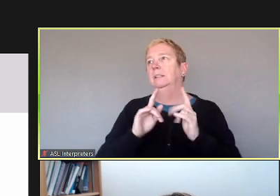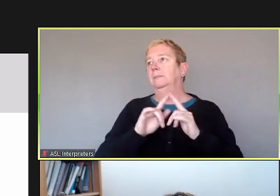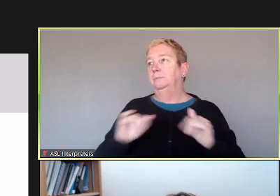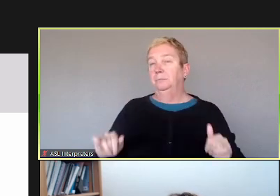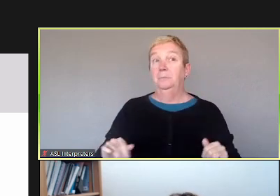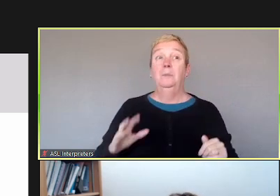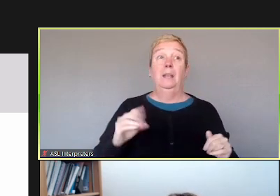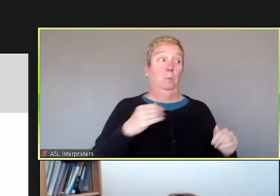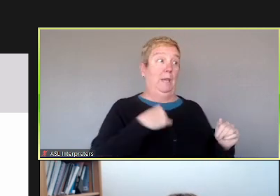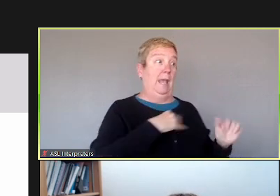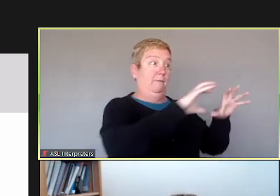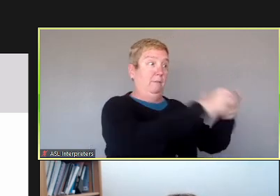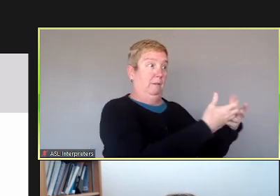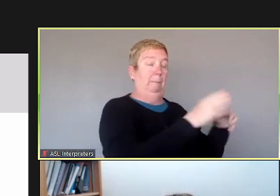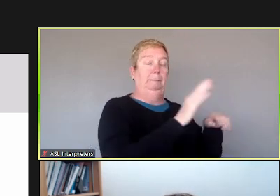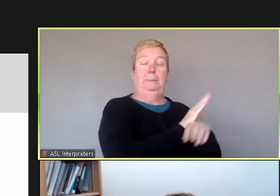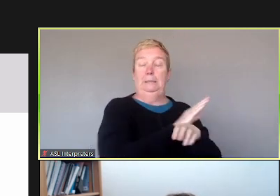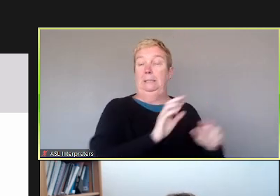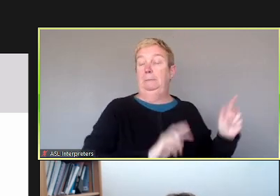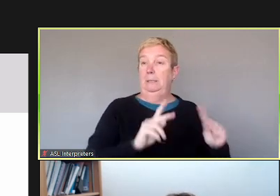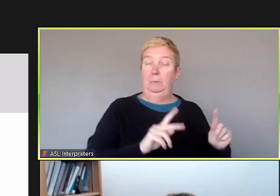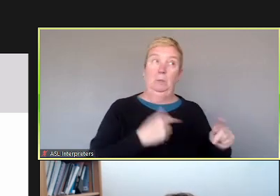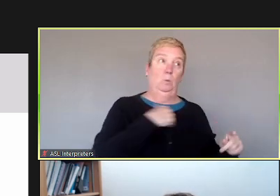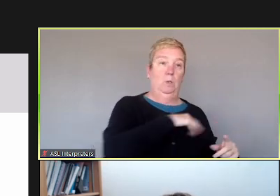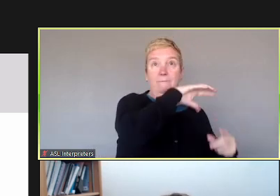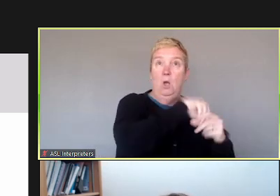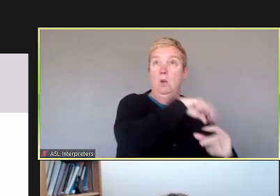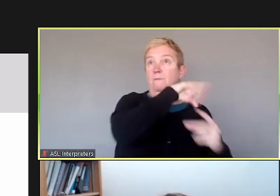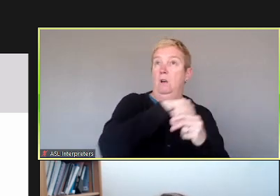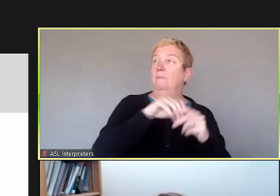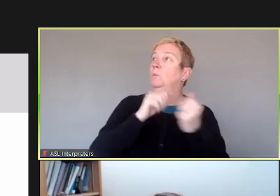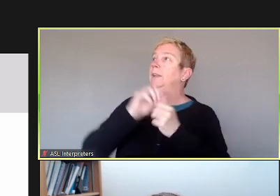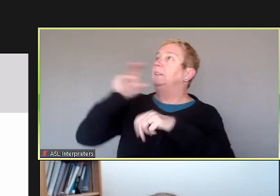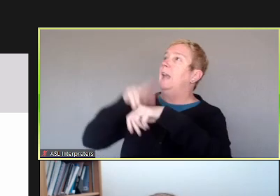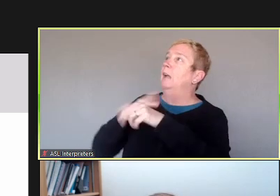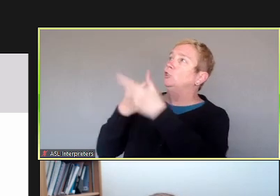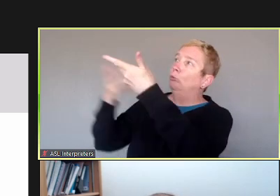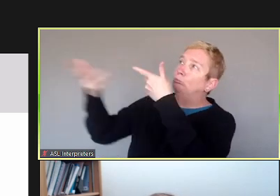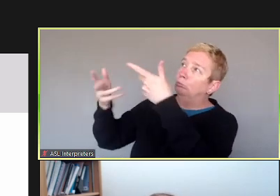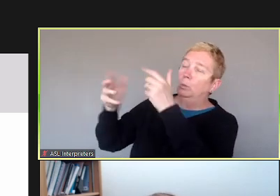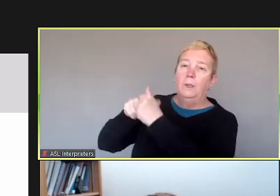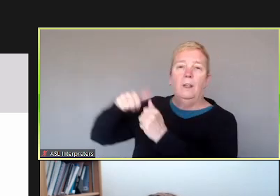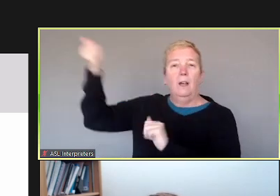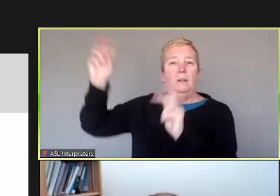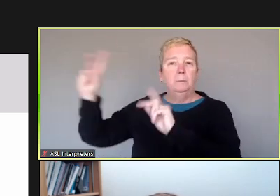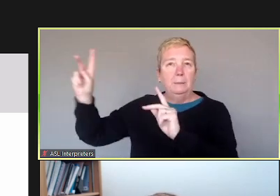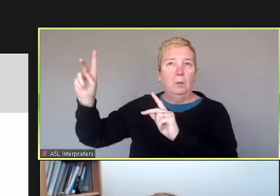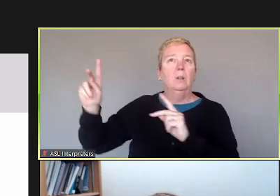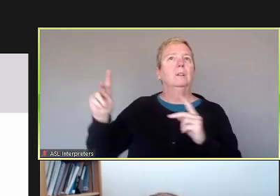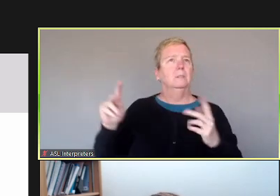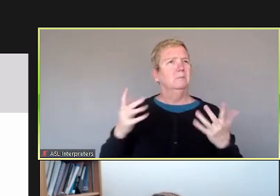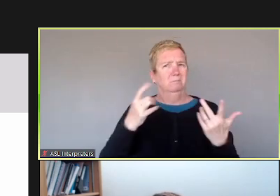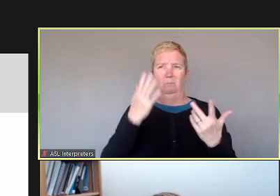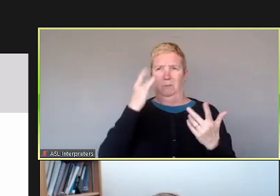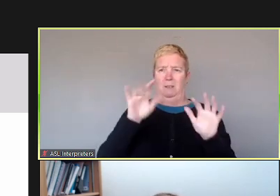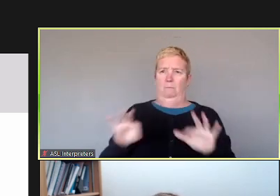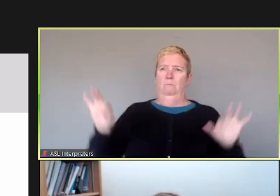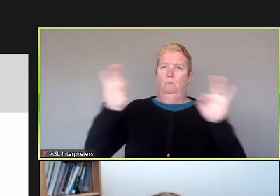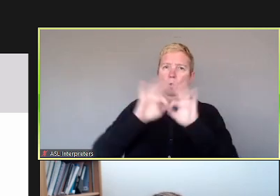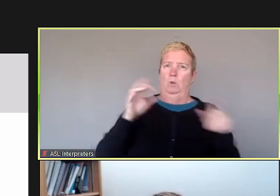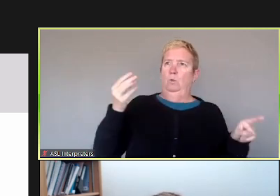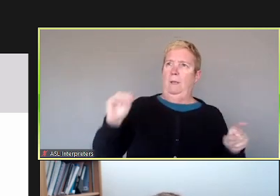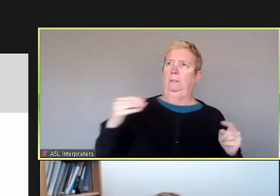group, and we are always participating in national dialogues to ensure that New Mexico is operating with the